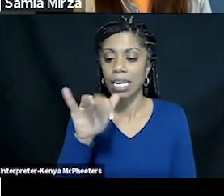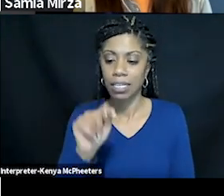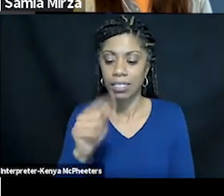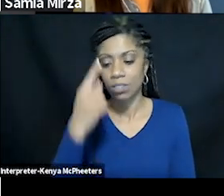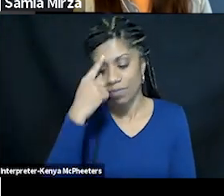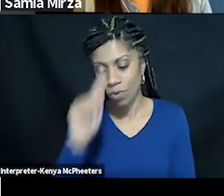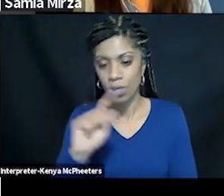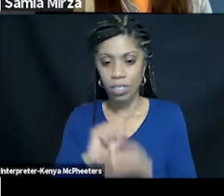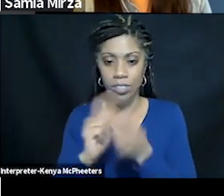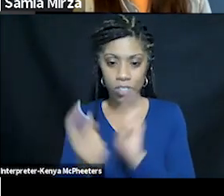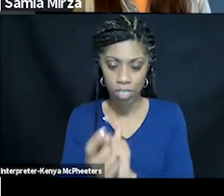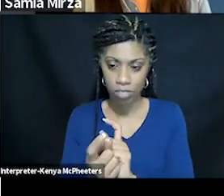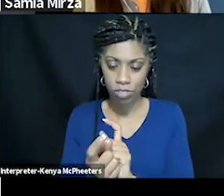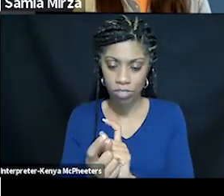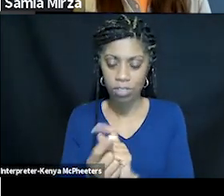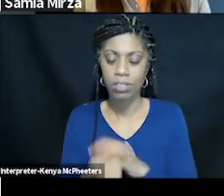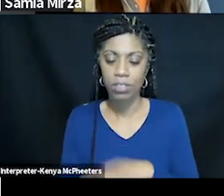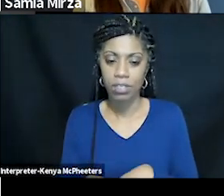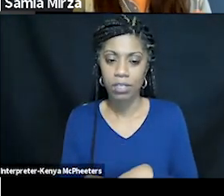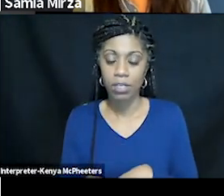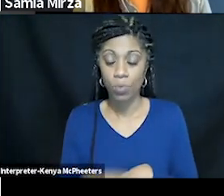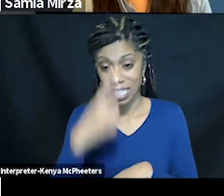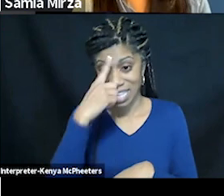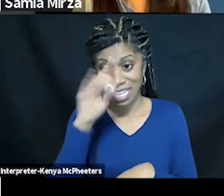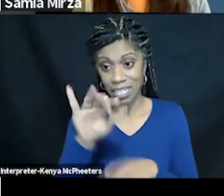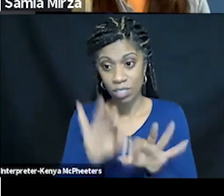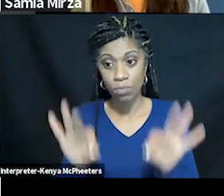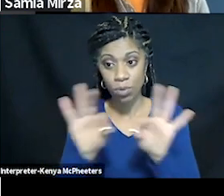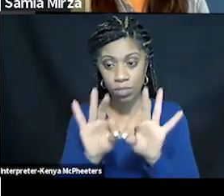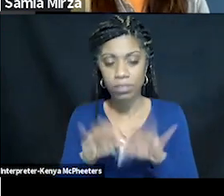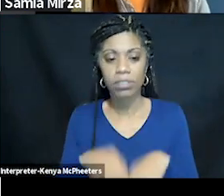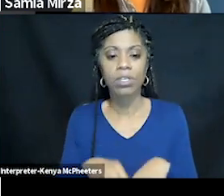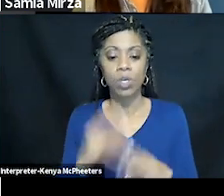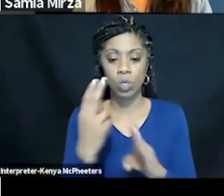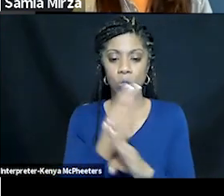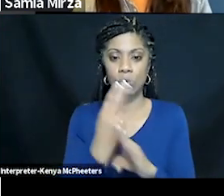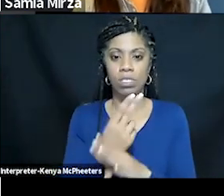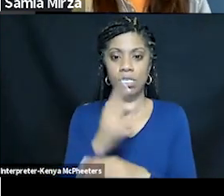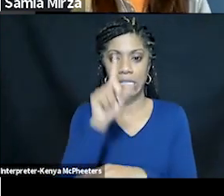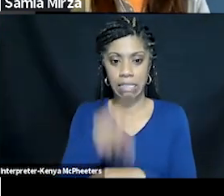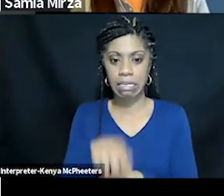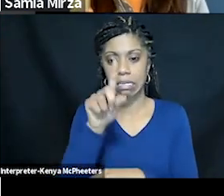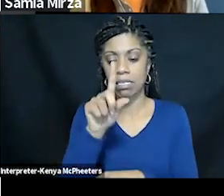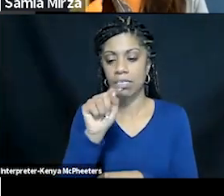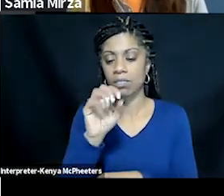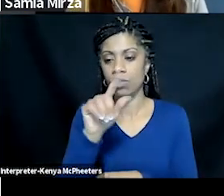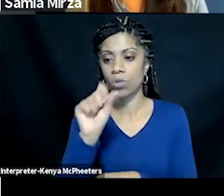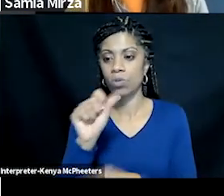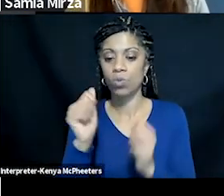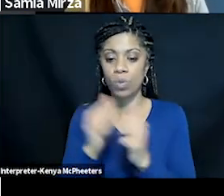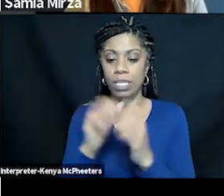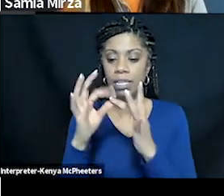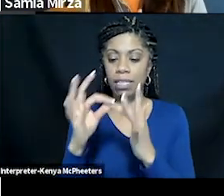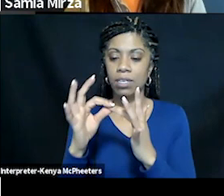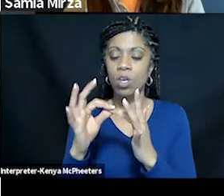communications to be that catalyst. So using these tools to have conversations with leadership to say, hey, we want to be